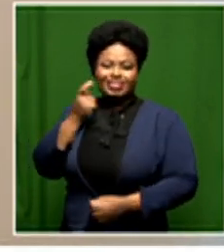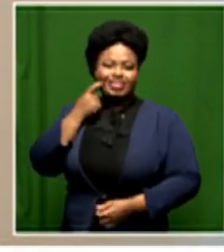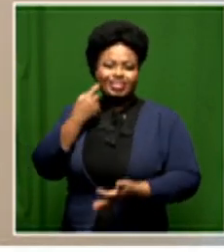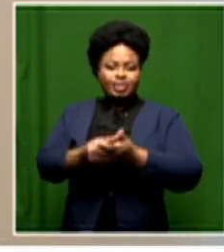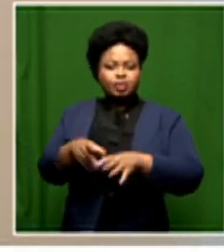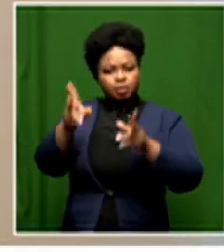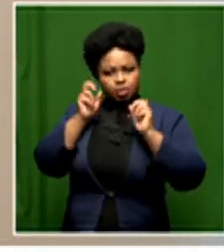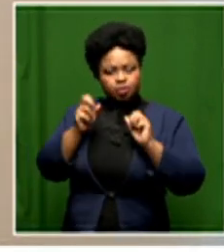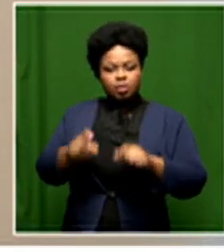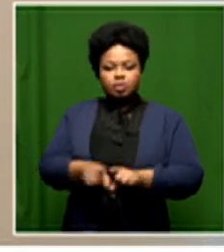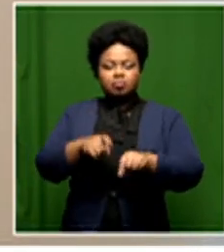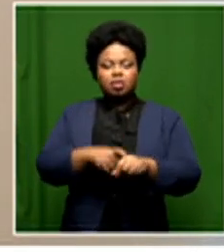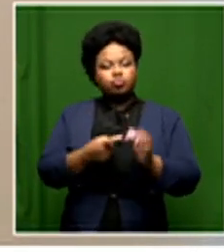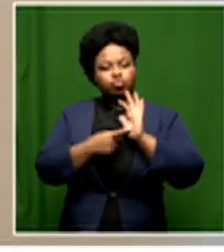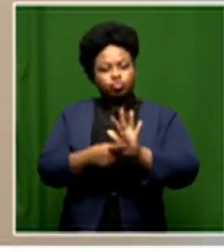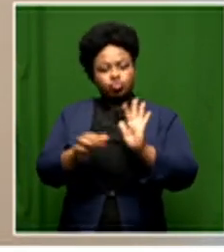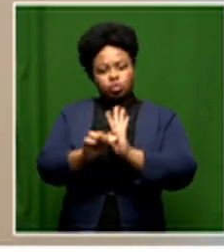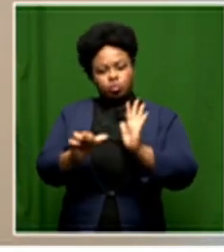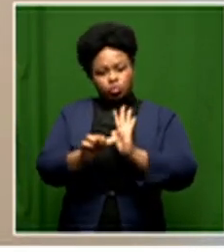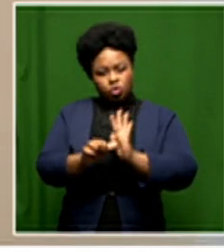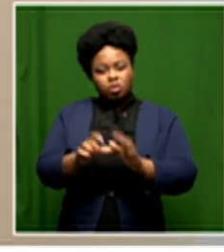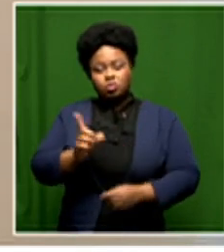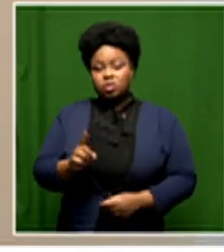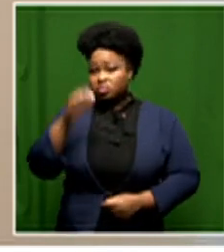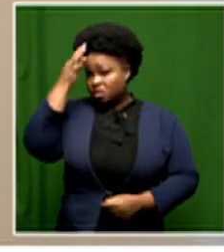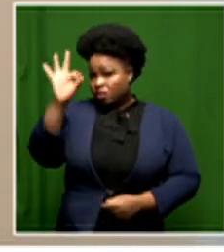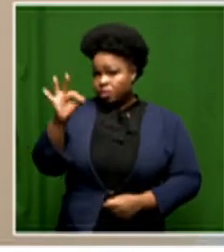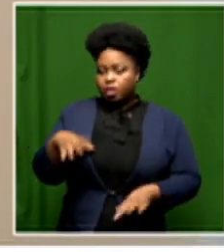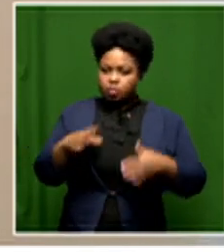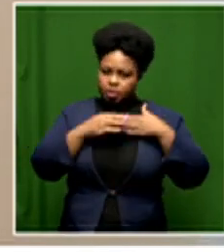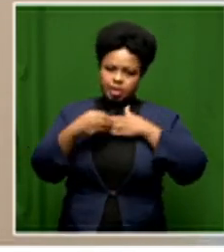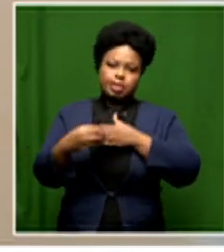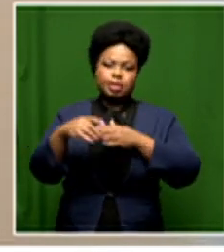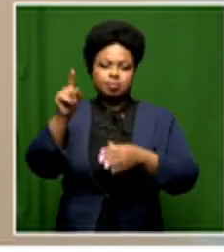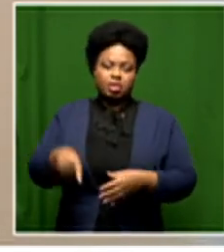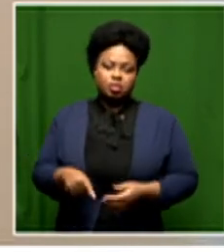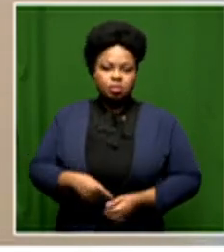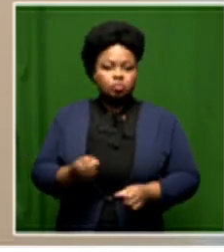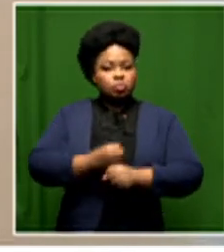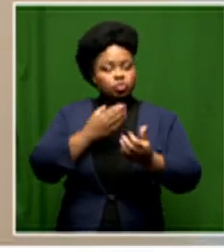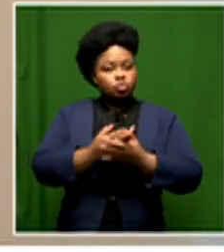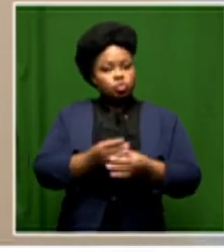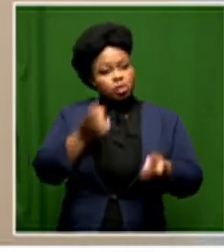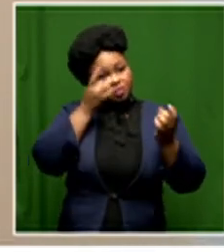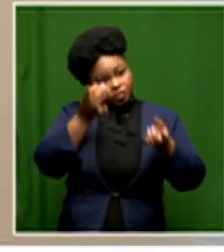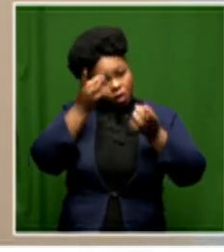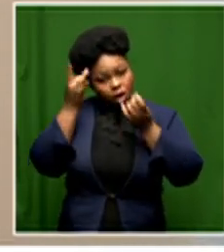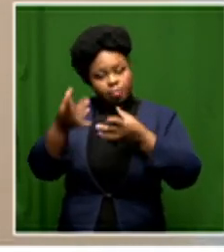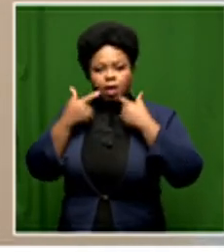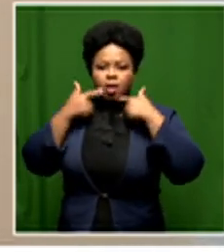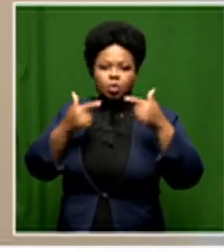think this also highlights the importance of, obviously, government must take the lead in this messaging and making sure that it's